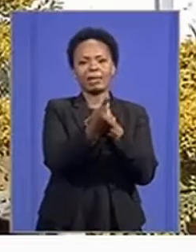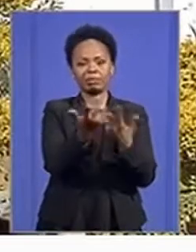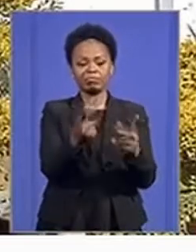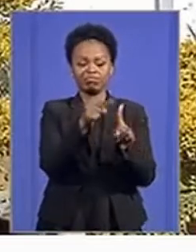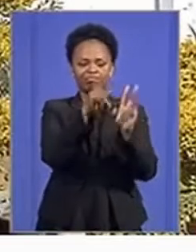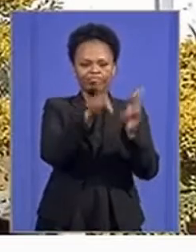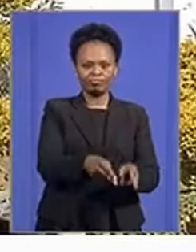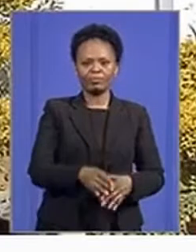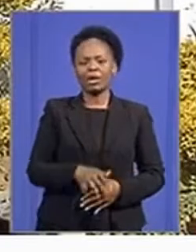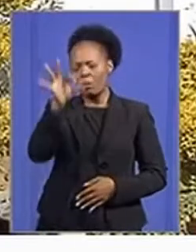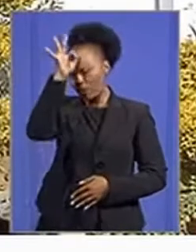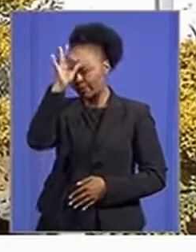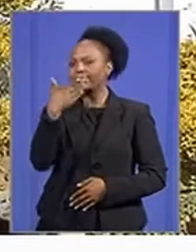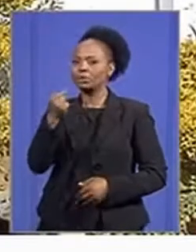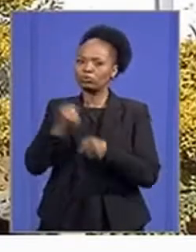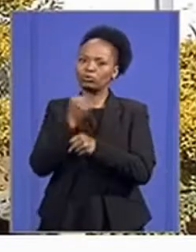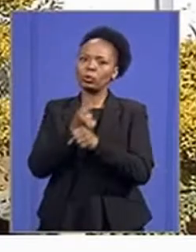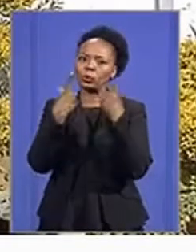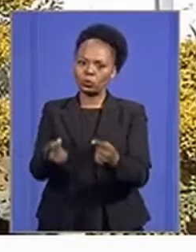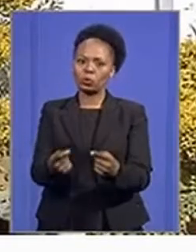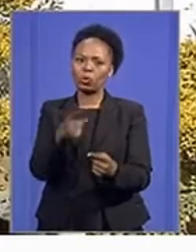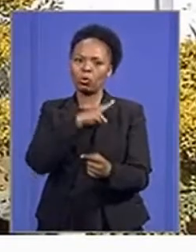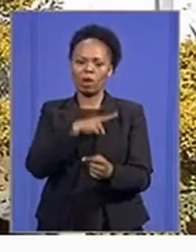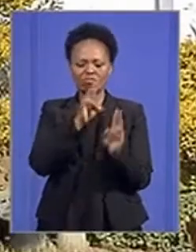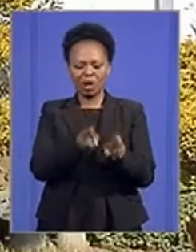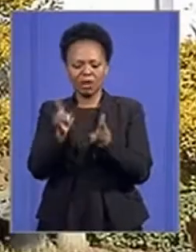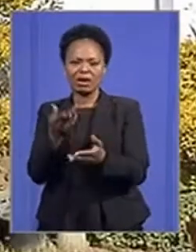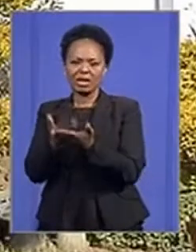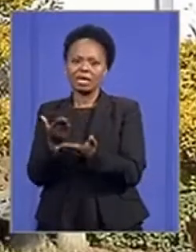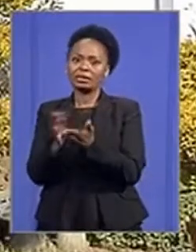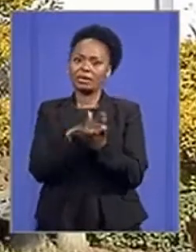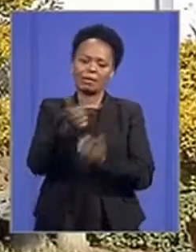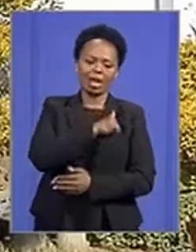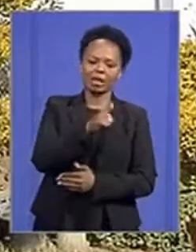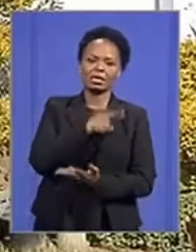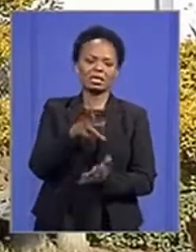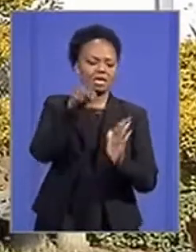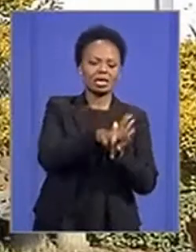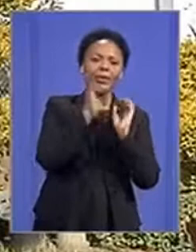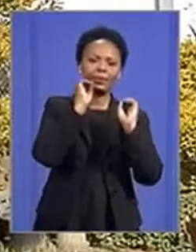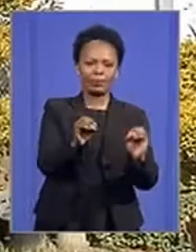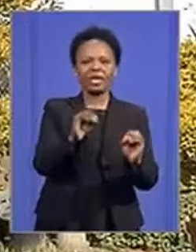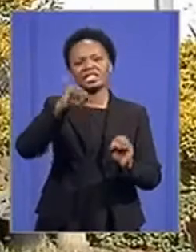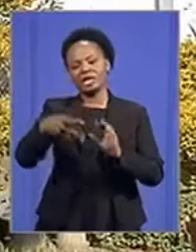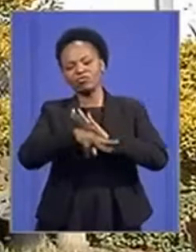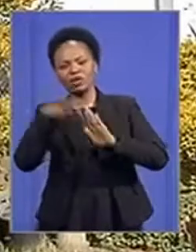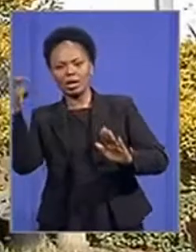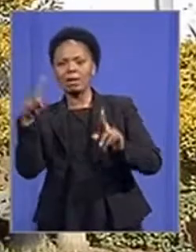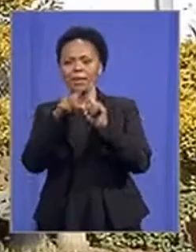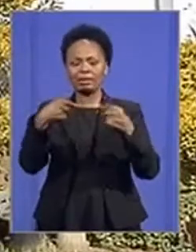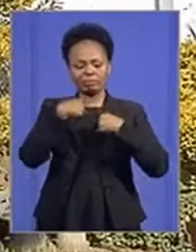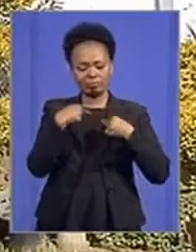latlhegelwa, e ka se nne rona fela. Ba bangwe ba nna lucky ga ba ba bolae ba ba tseela dilo fela, nna re lositse